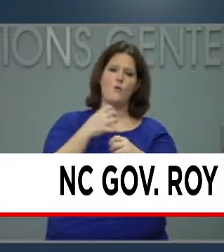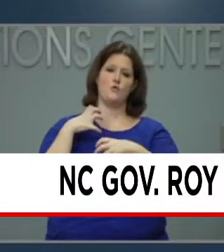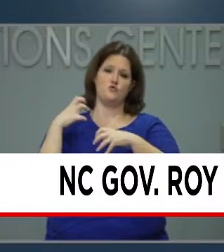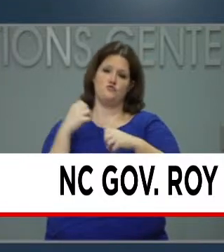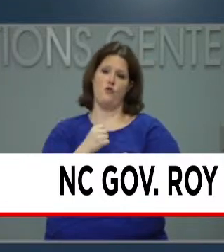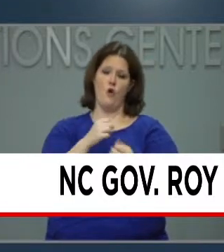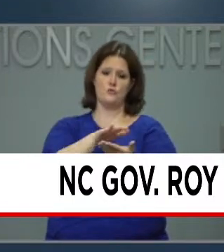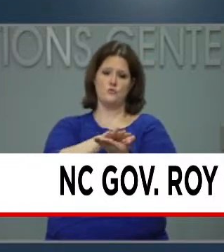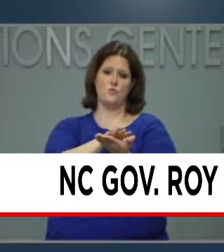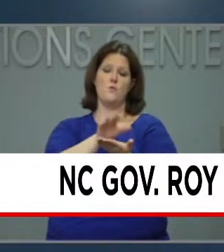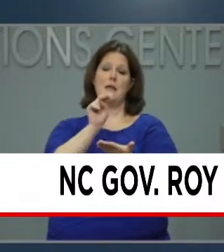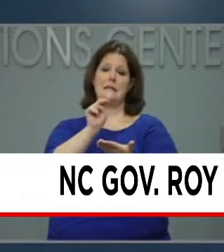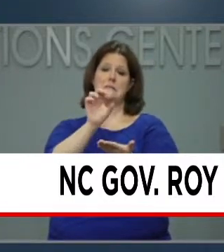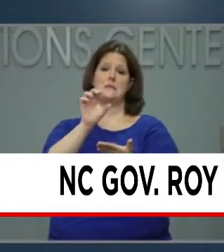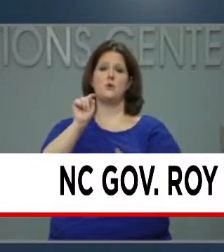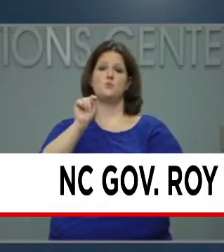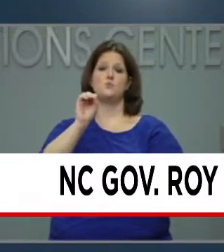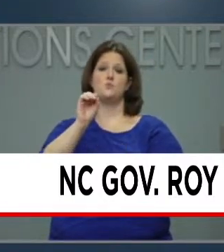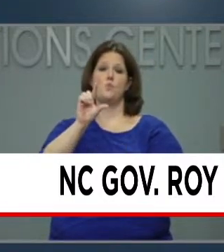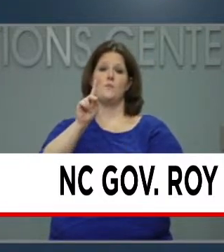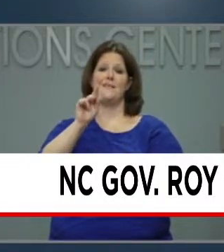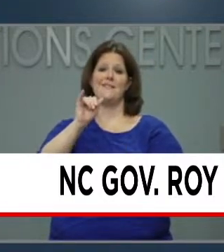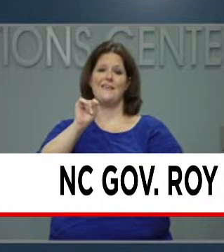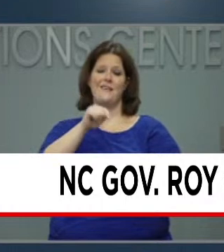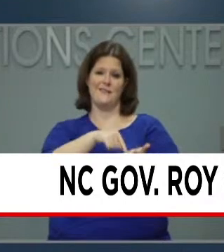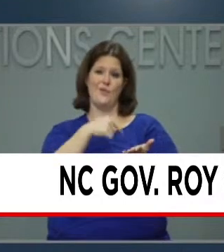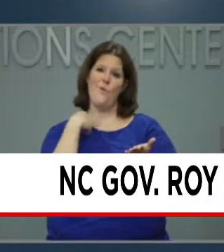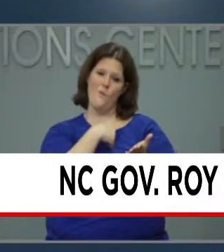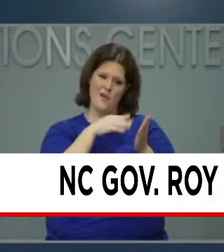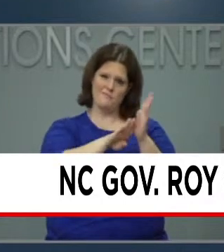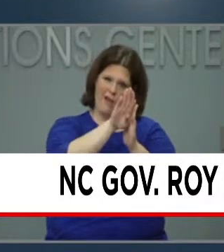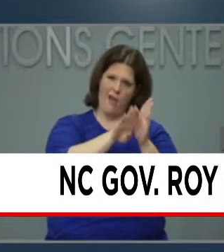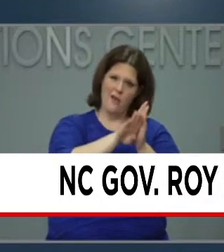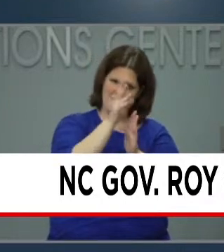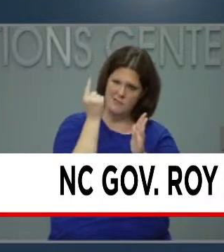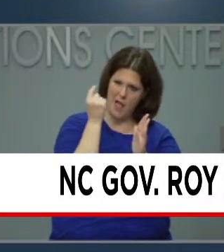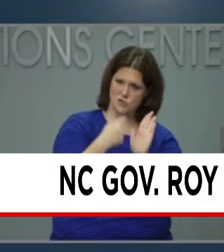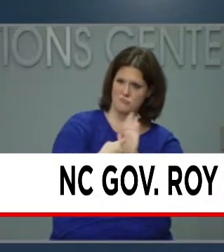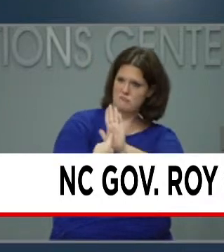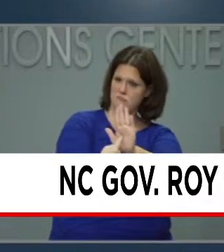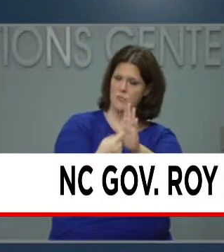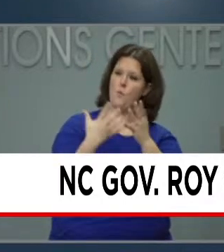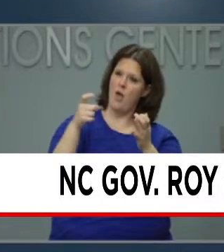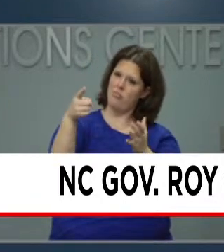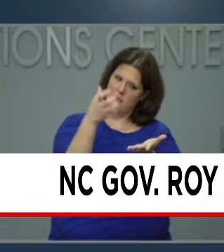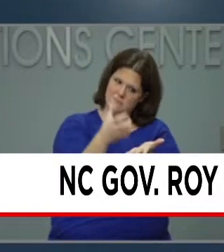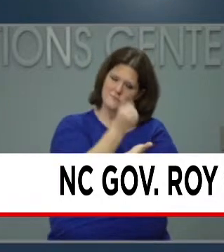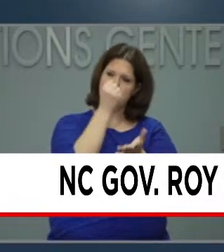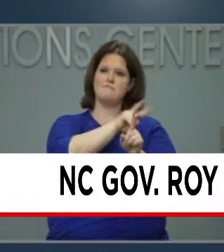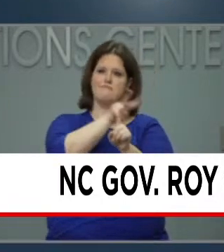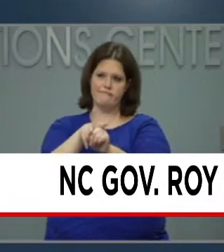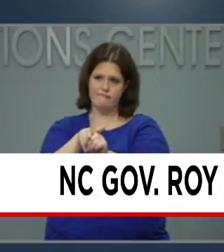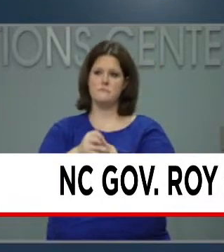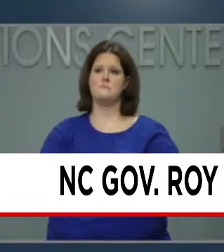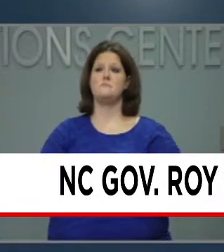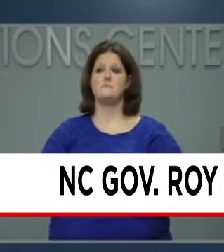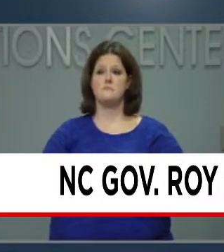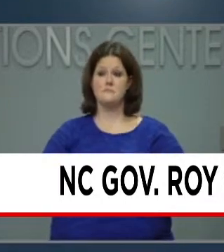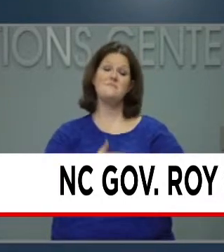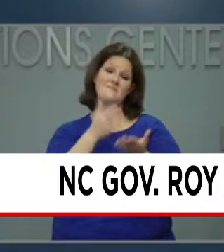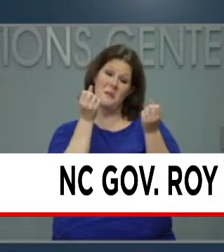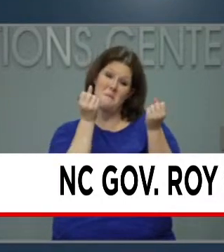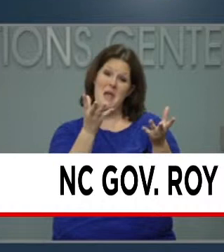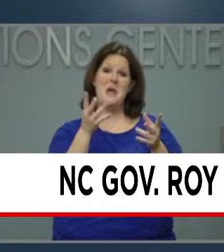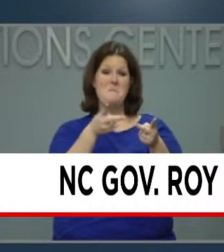to protect students and staff this new school year. I'm pleased to see that many have rethought masking and are now requiring